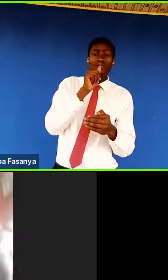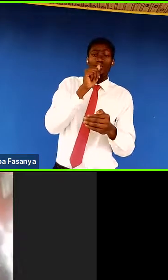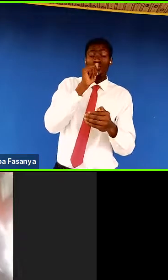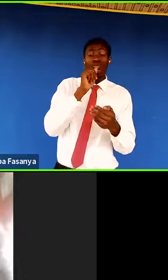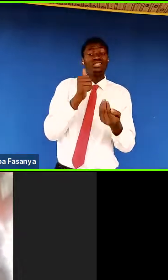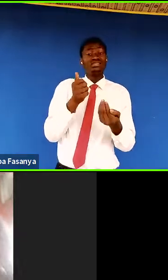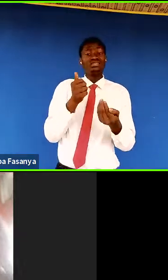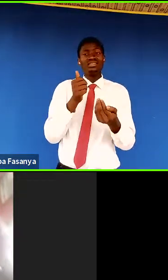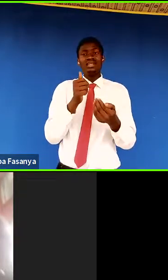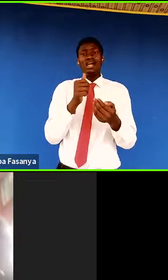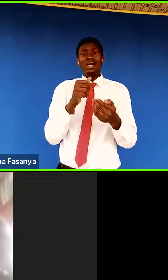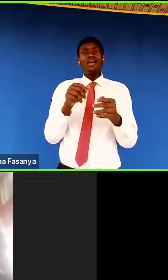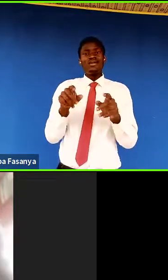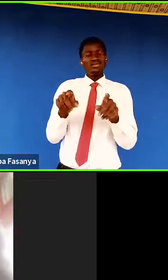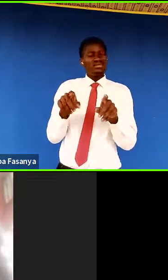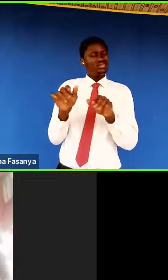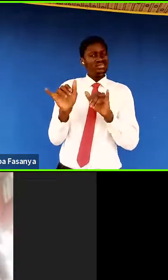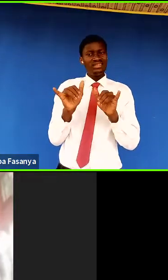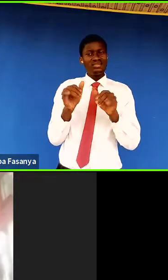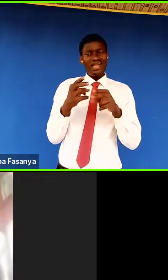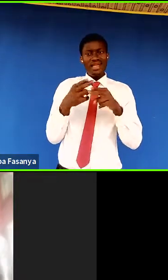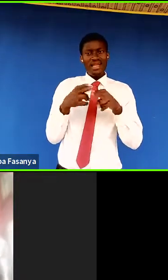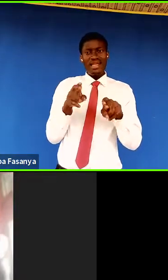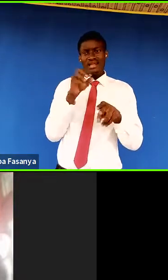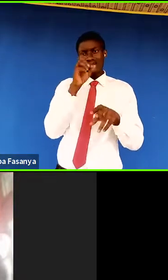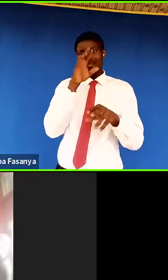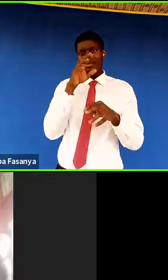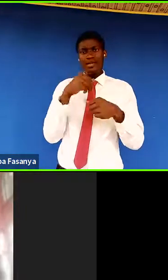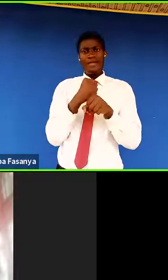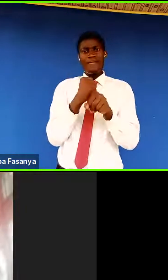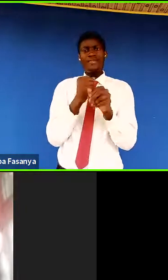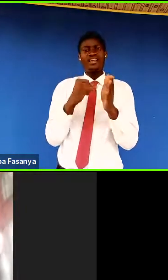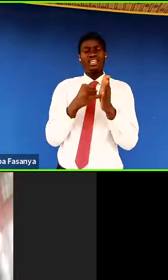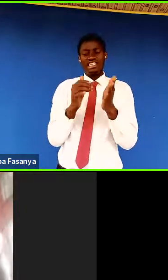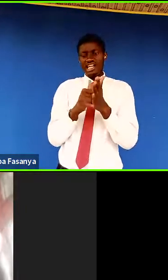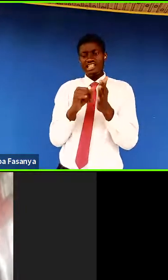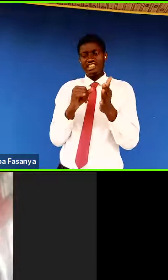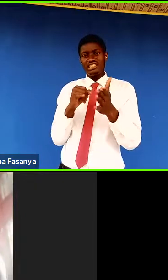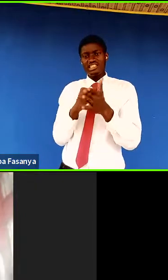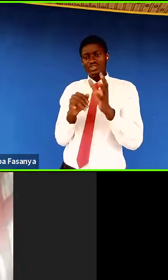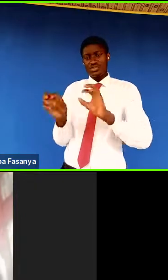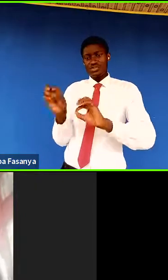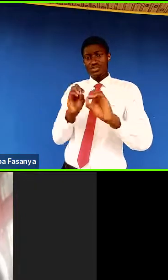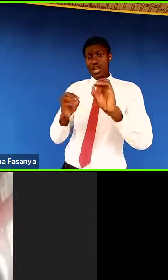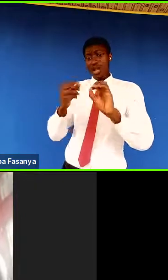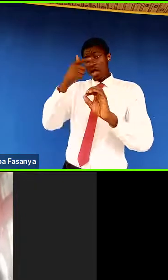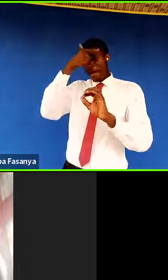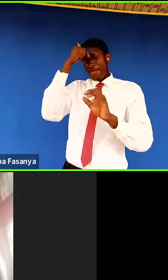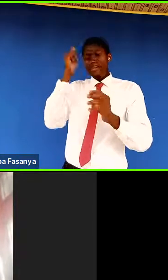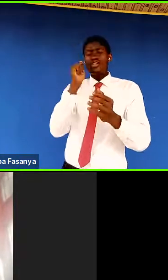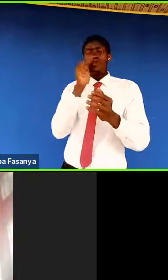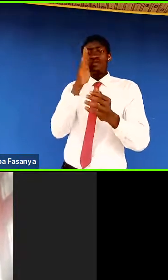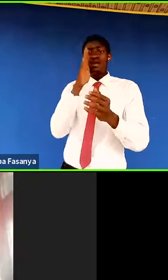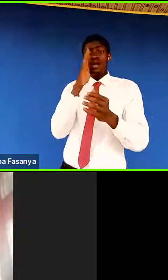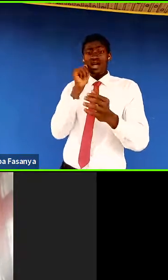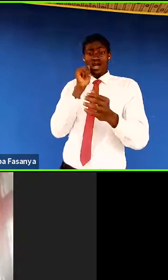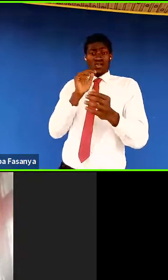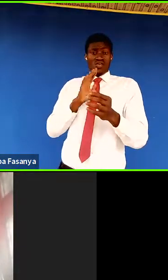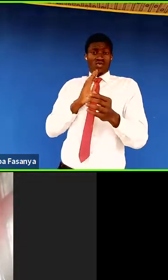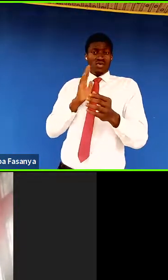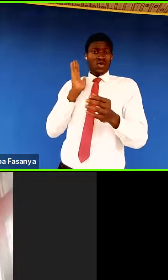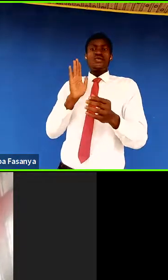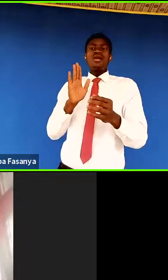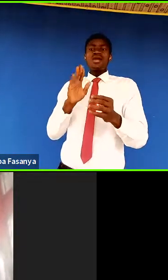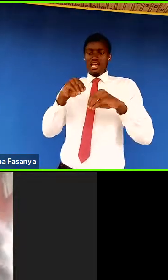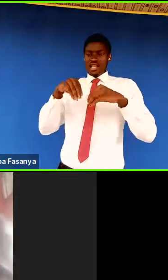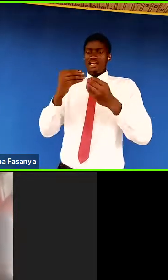sperms that is contributed. Because the female will always give X. So the man will